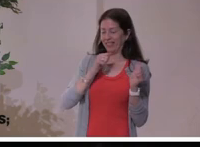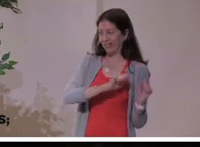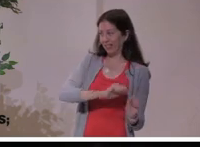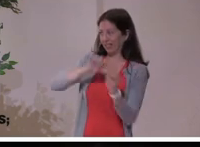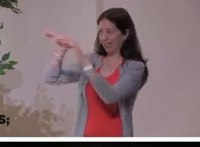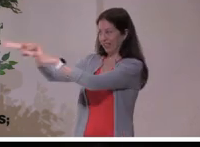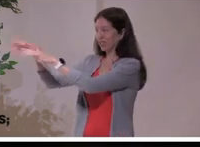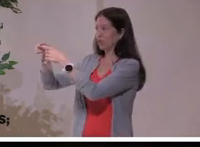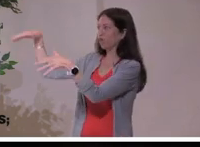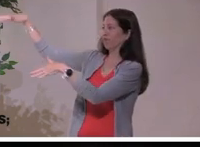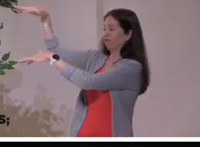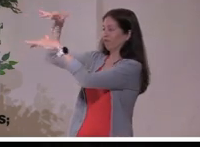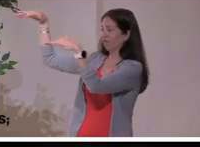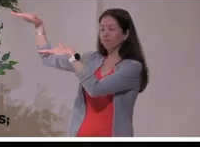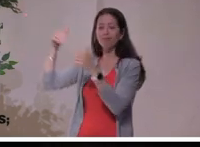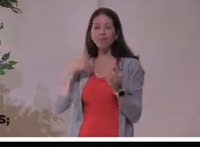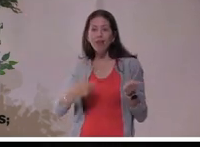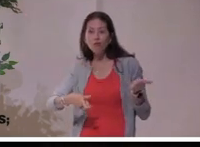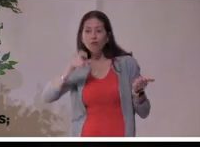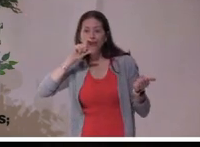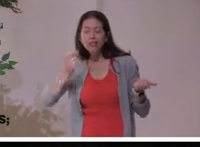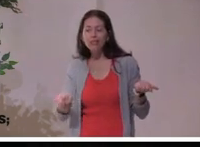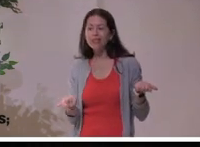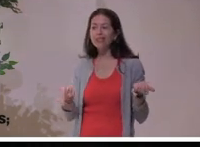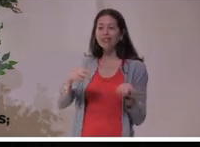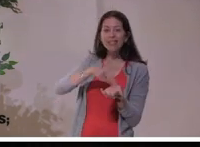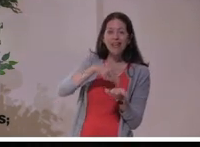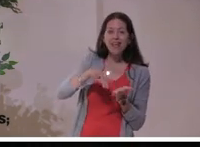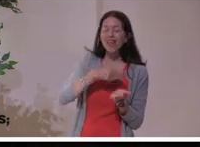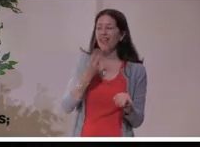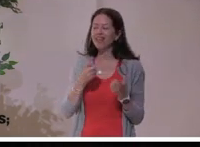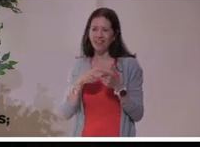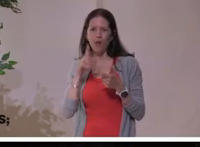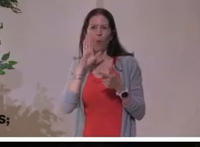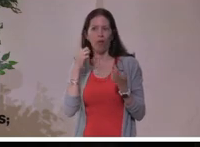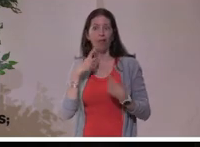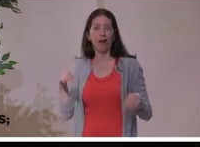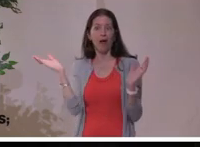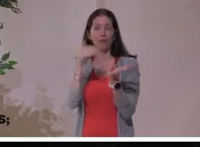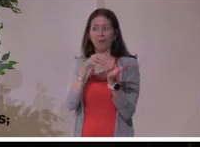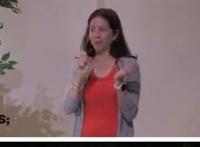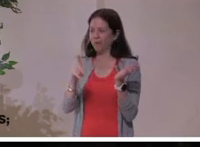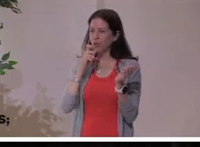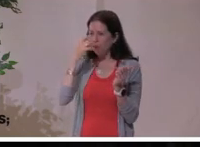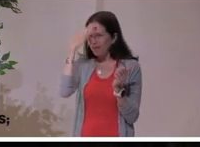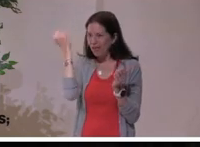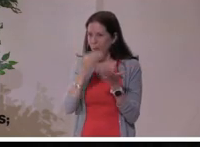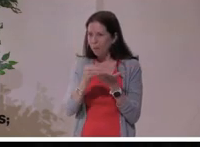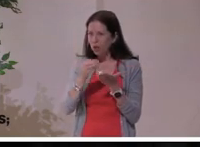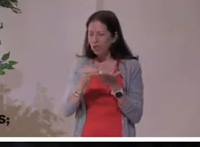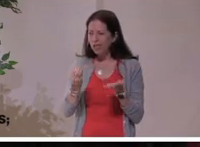the rotunda, grab a couple of drinks, dance for a few, and then we will make another announcement. Don't forget to purchase our